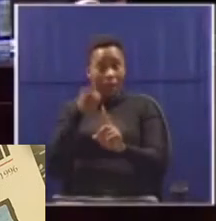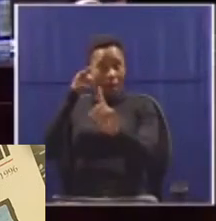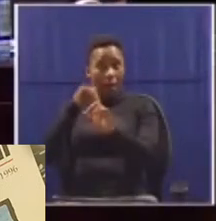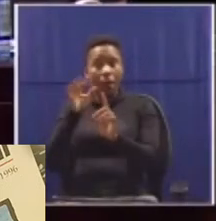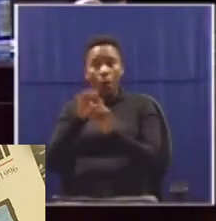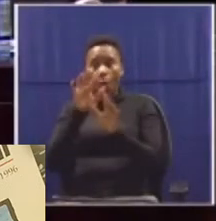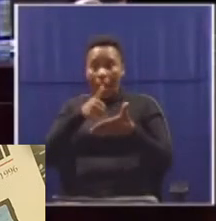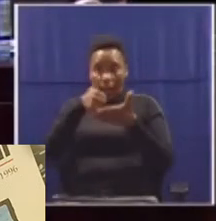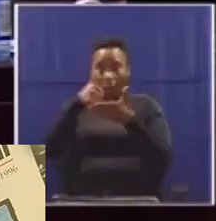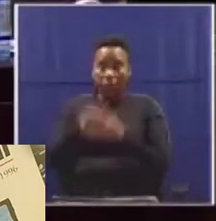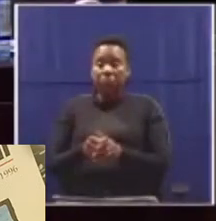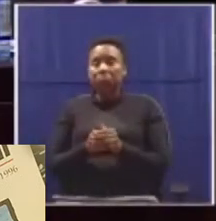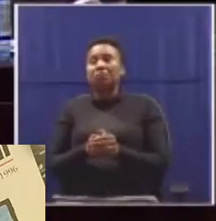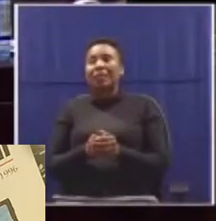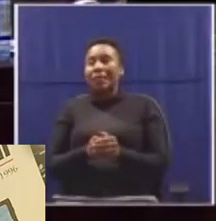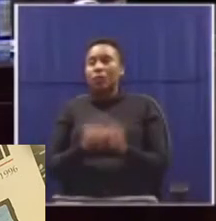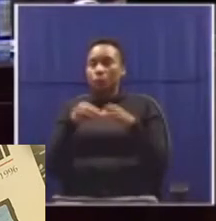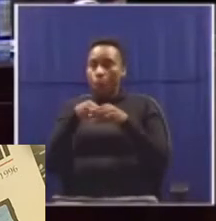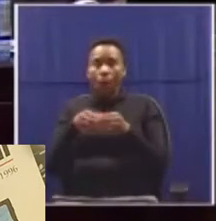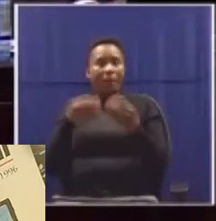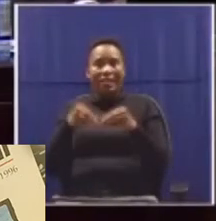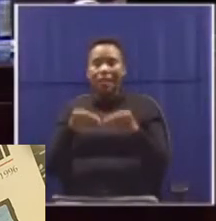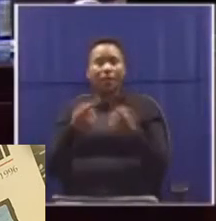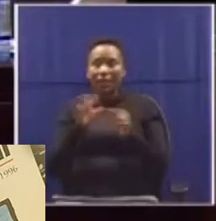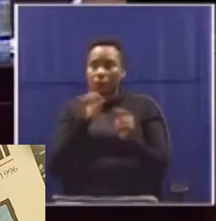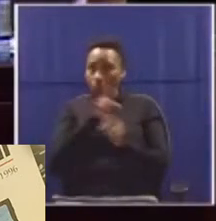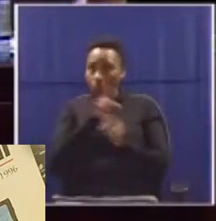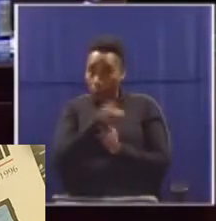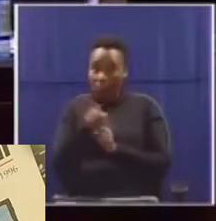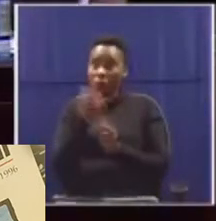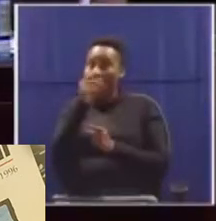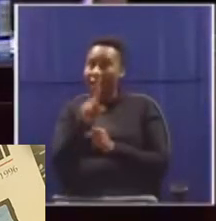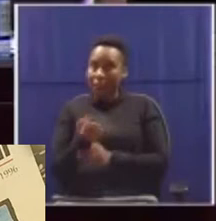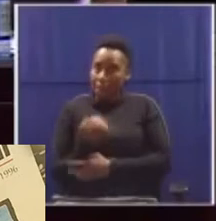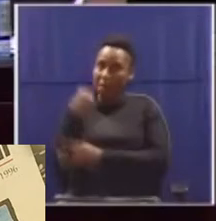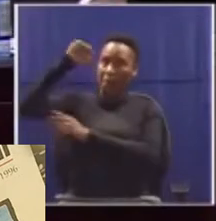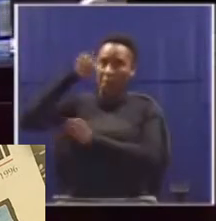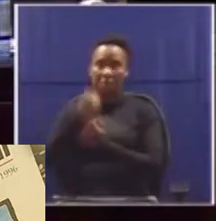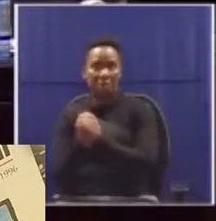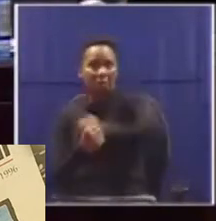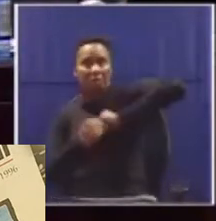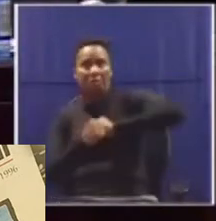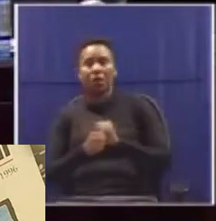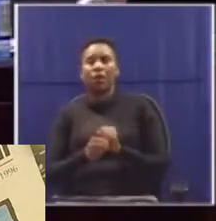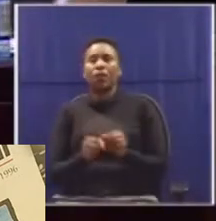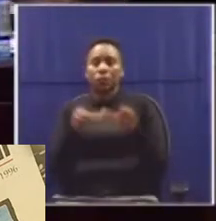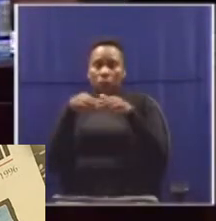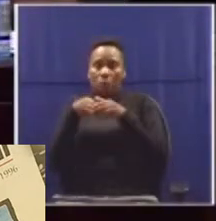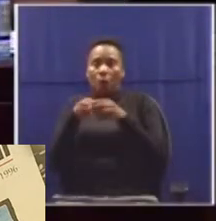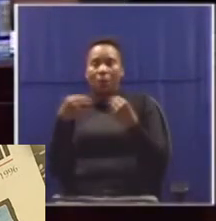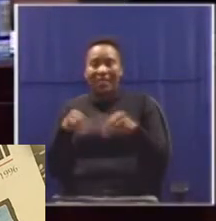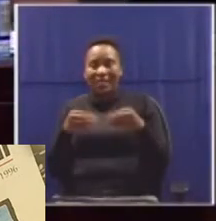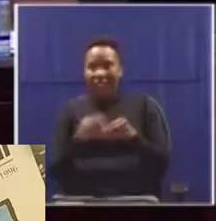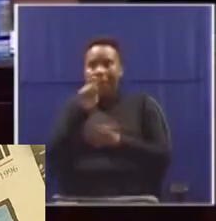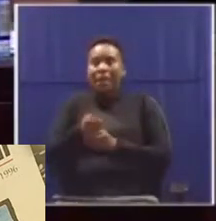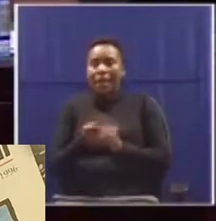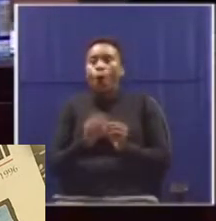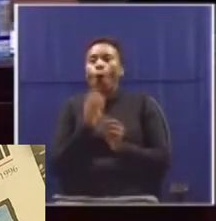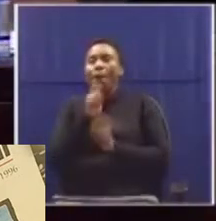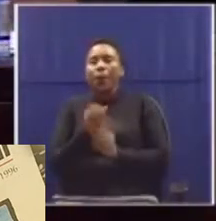small business out of operating in the market the non-payment or late payment of small business creates